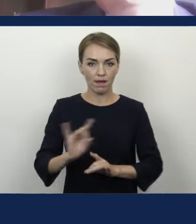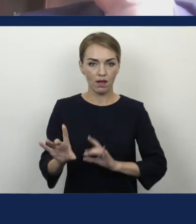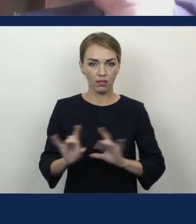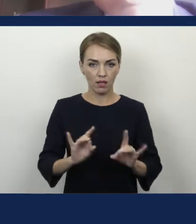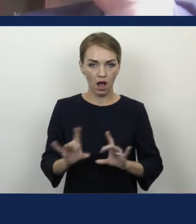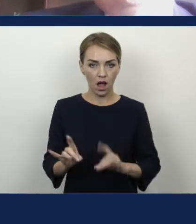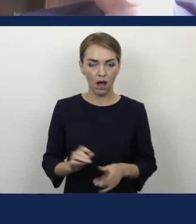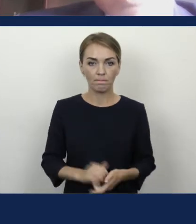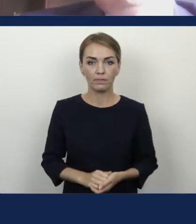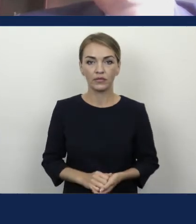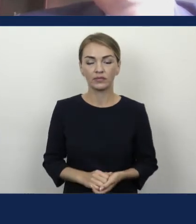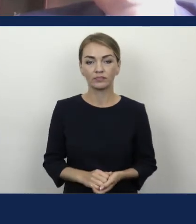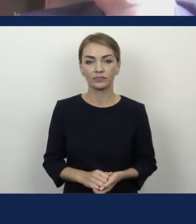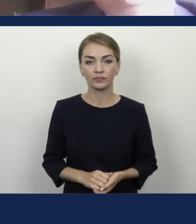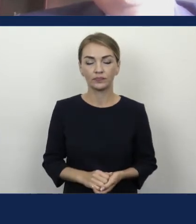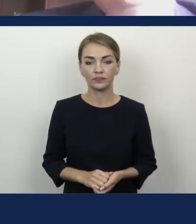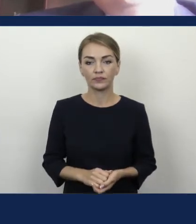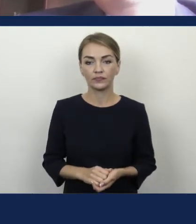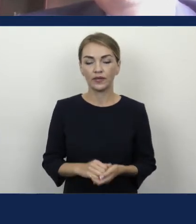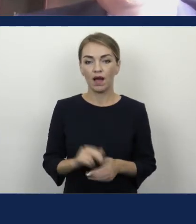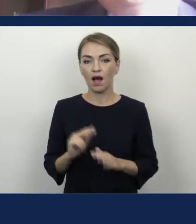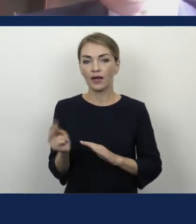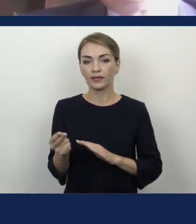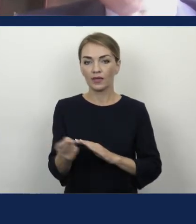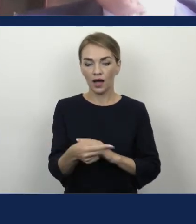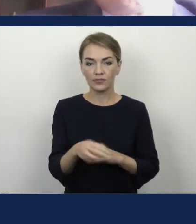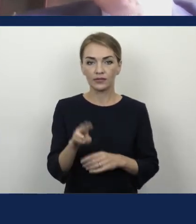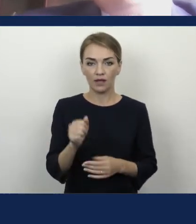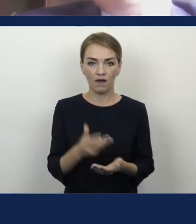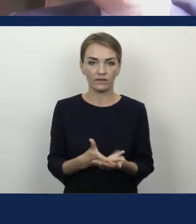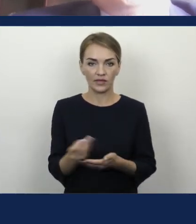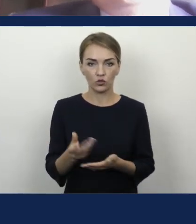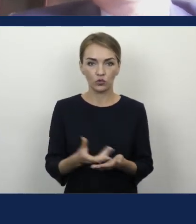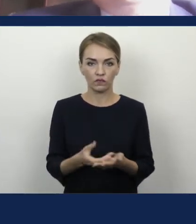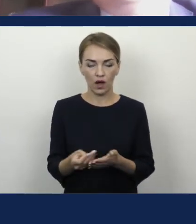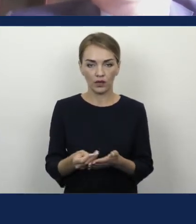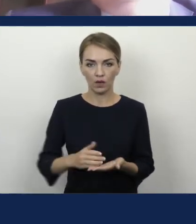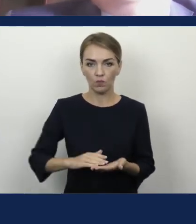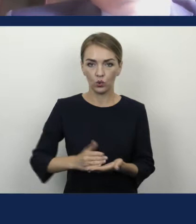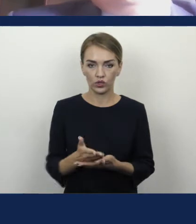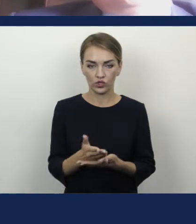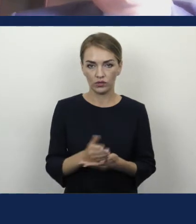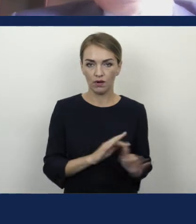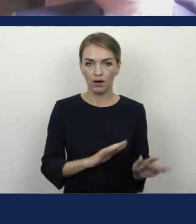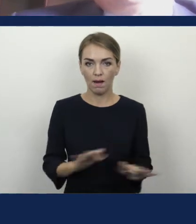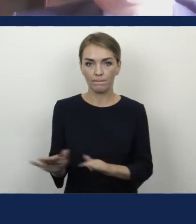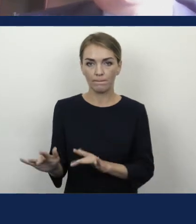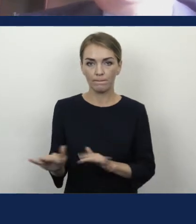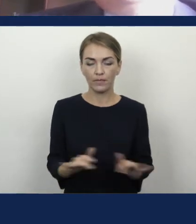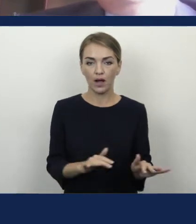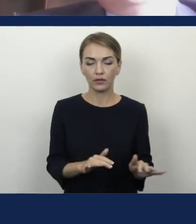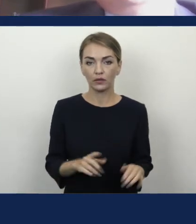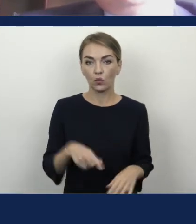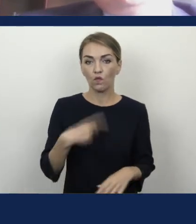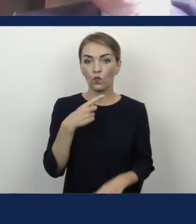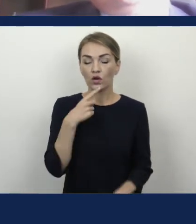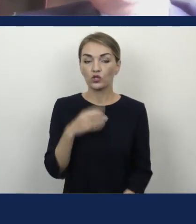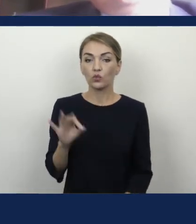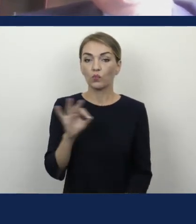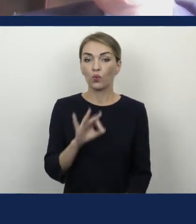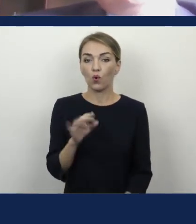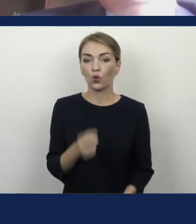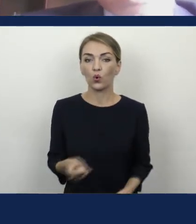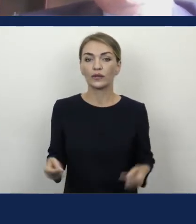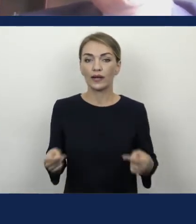campaigning, and funding of the political campaigns. Speaking about the cases related to the recognition of